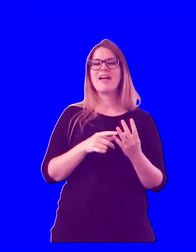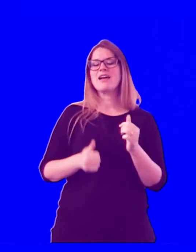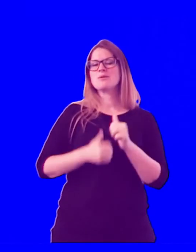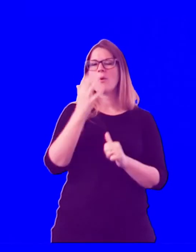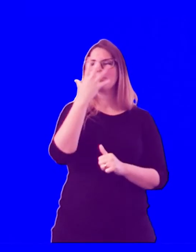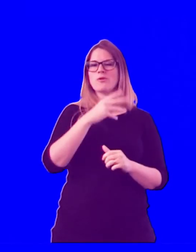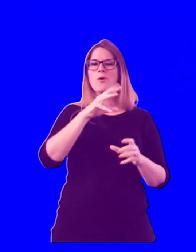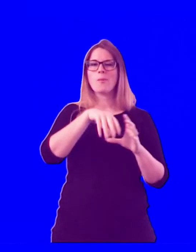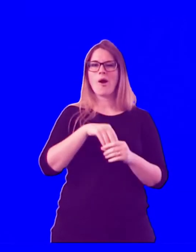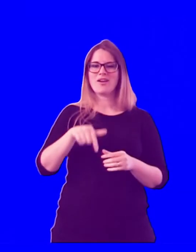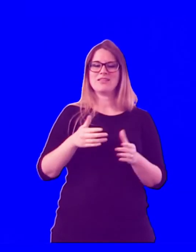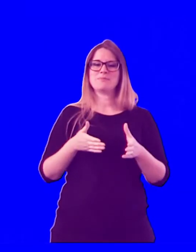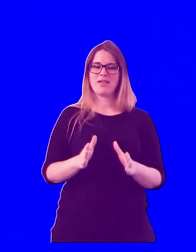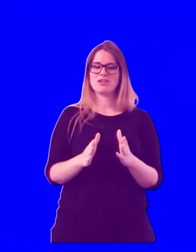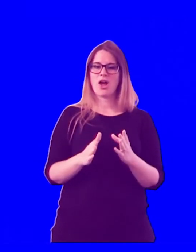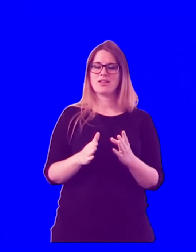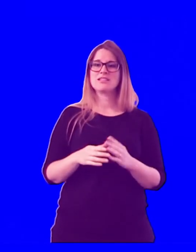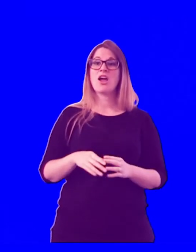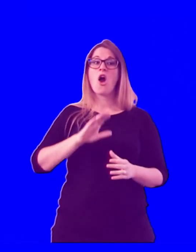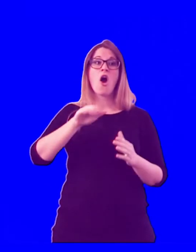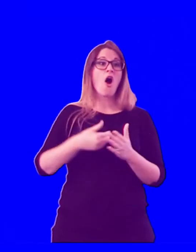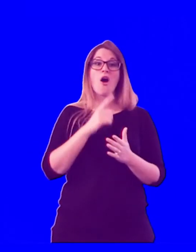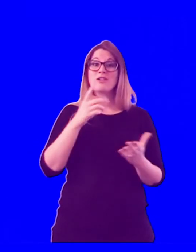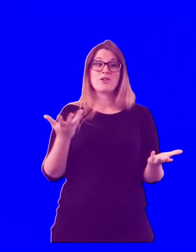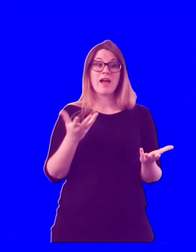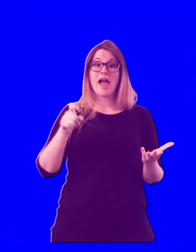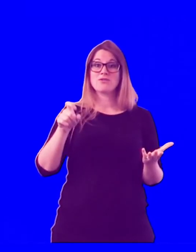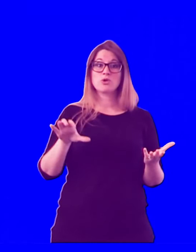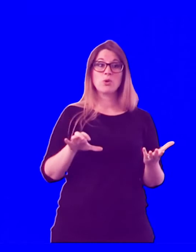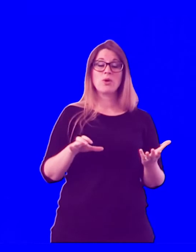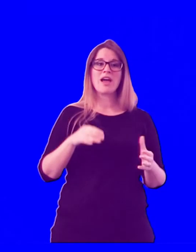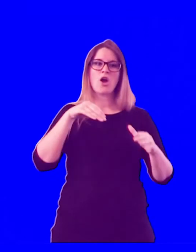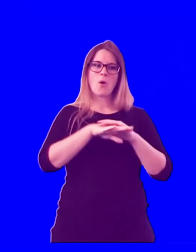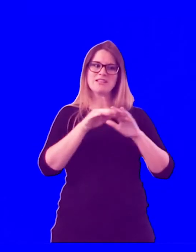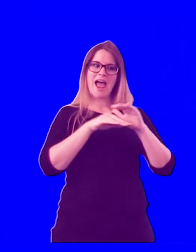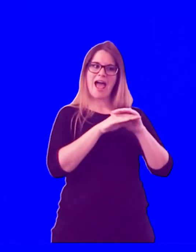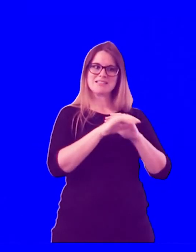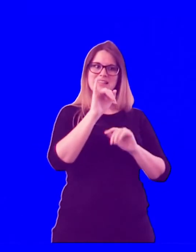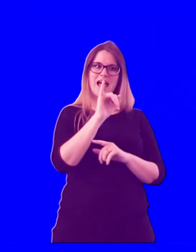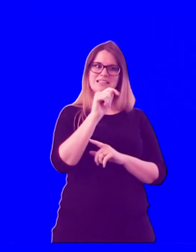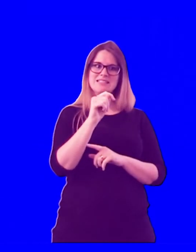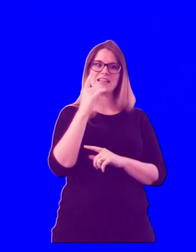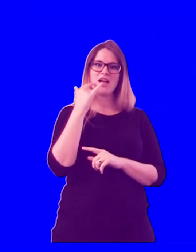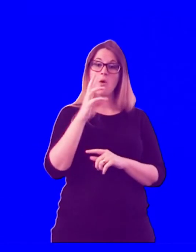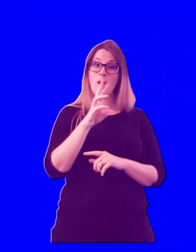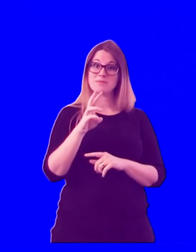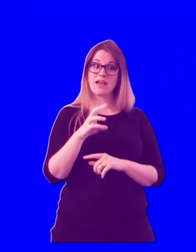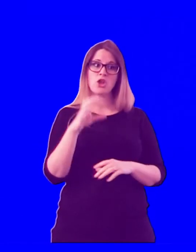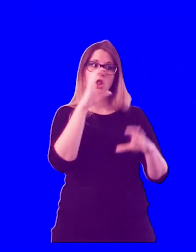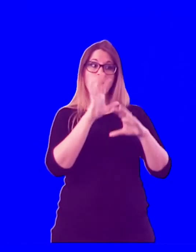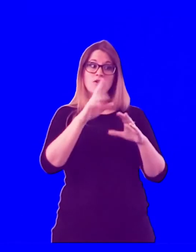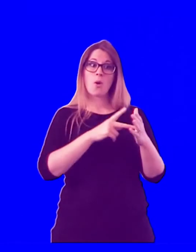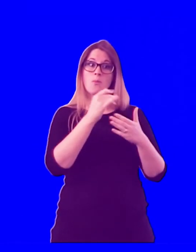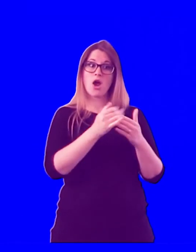the methodology that we've devised, in that all you have to do is go to the Access IT California website, you look for the